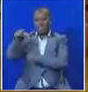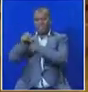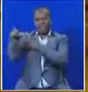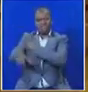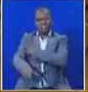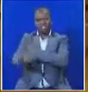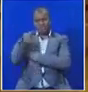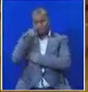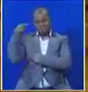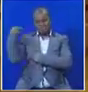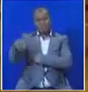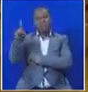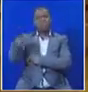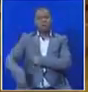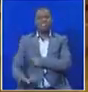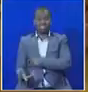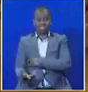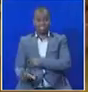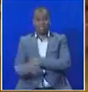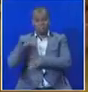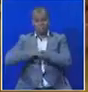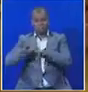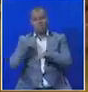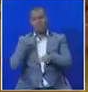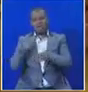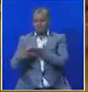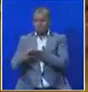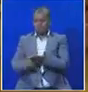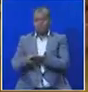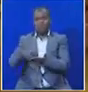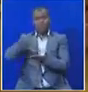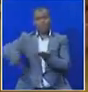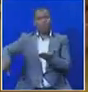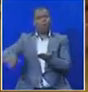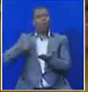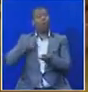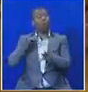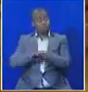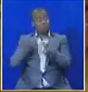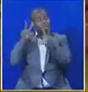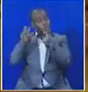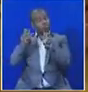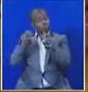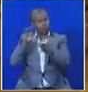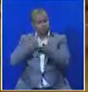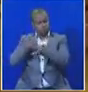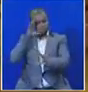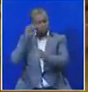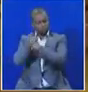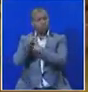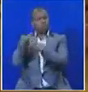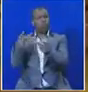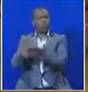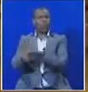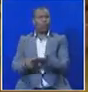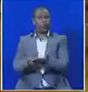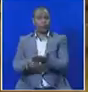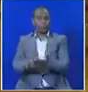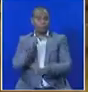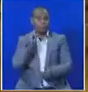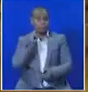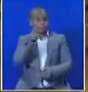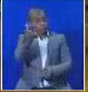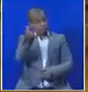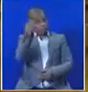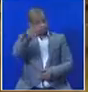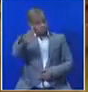leave dialogue as the last resort, not the first, when we want to engage issues. Speaker, if we don't work together to root